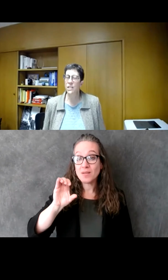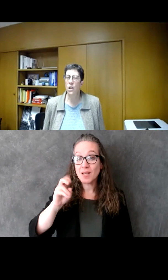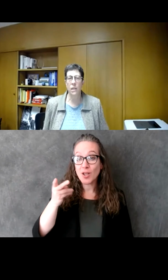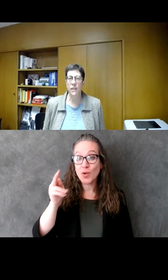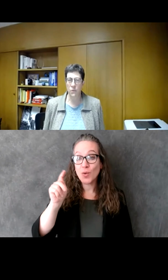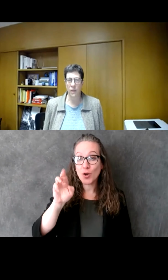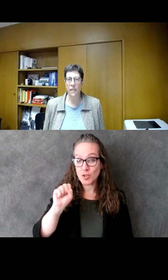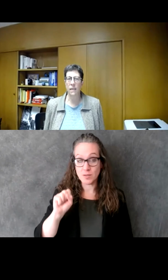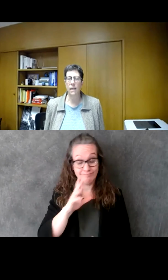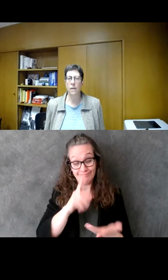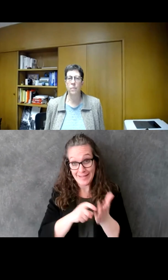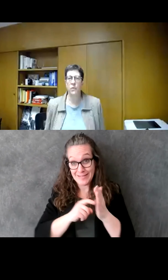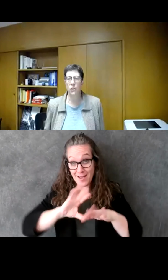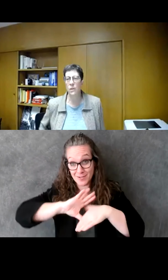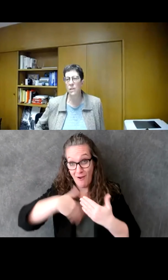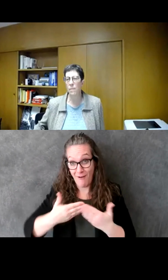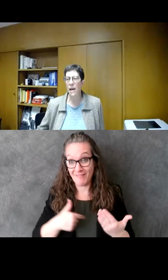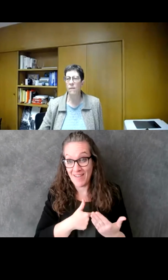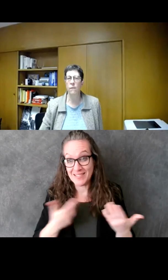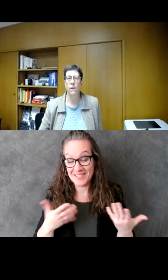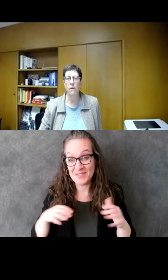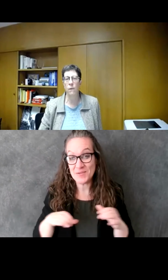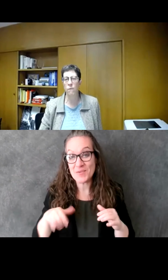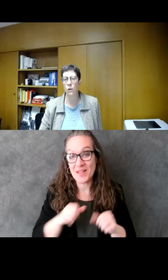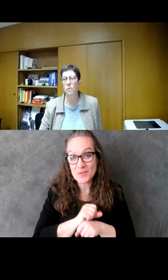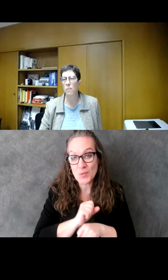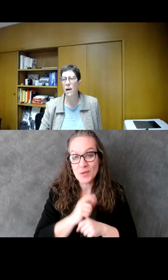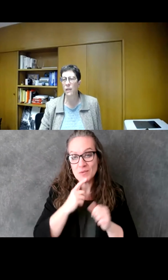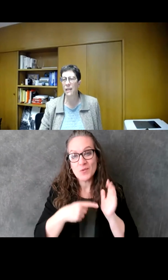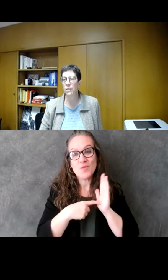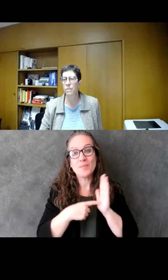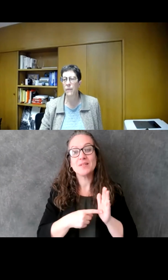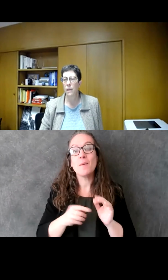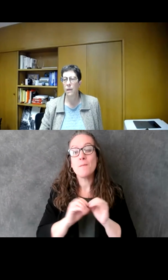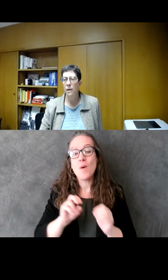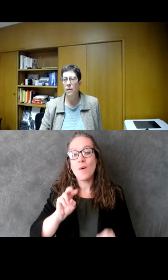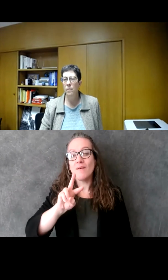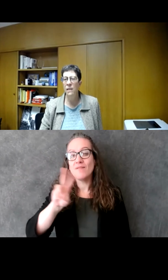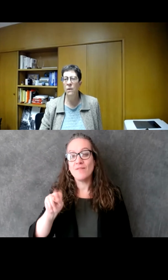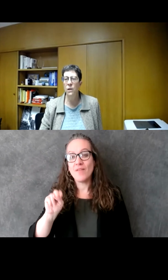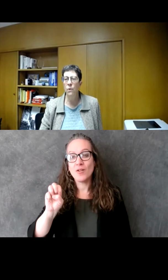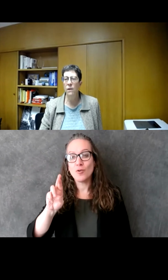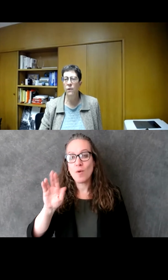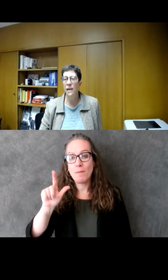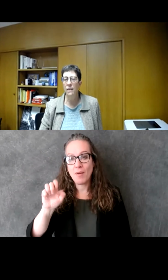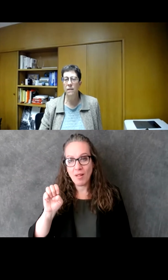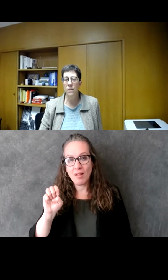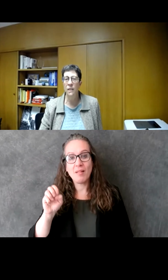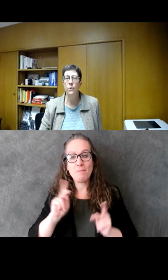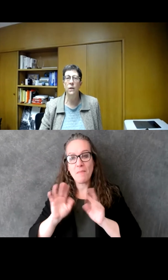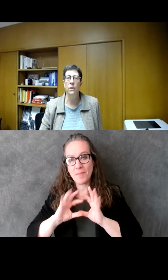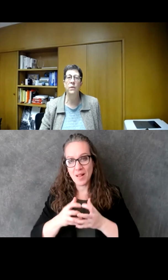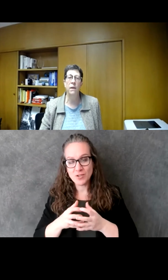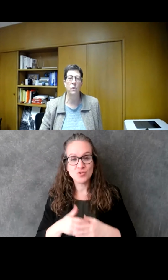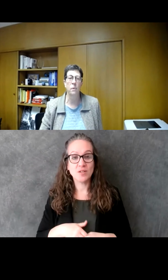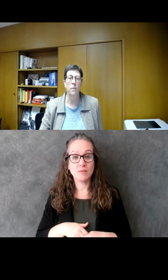It takes all of us really to do this on behalf of a vulnerable population. And then we don't want to forget that we need